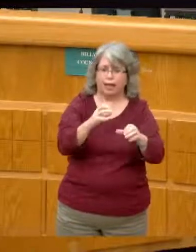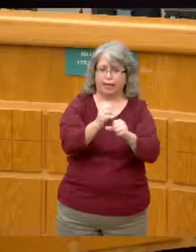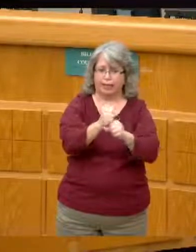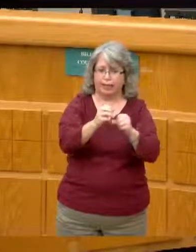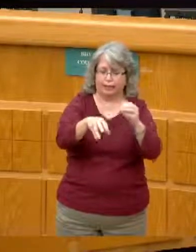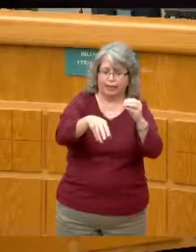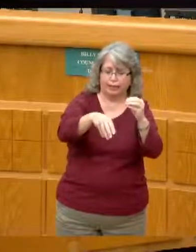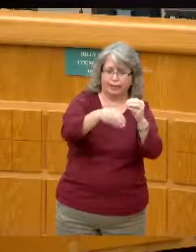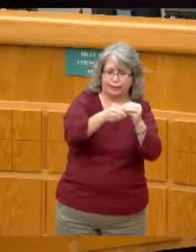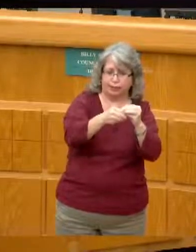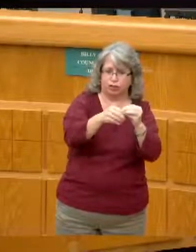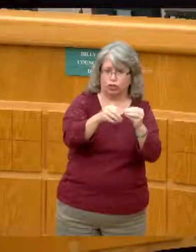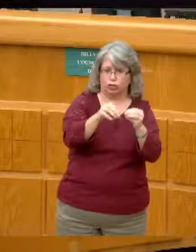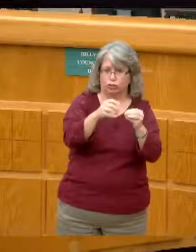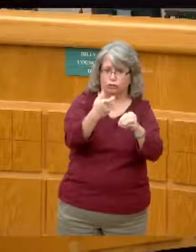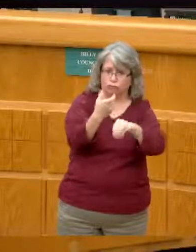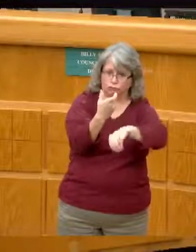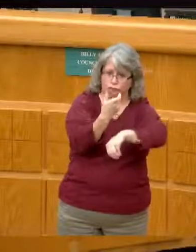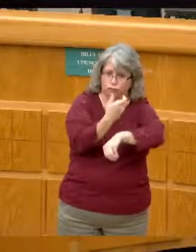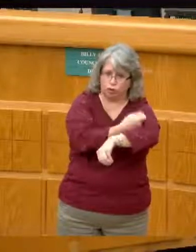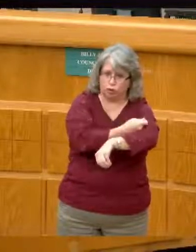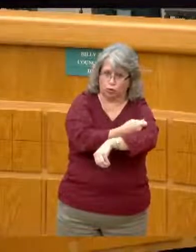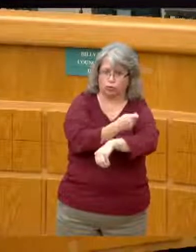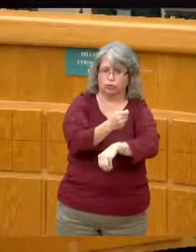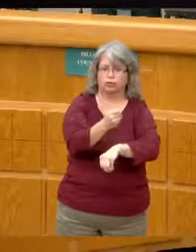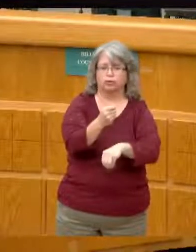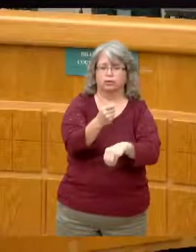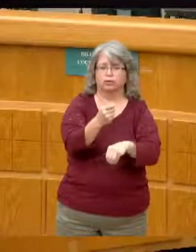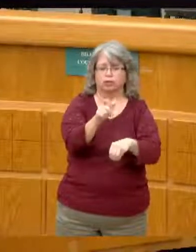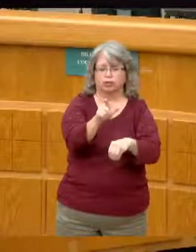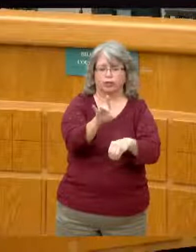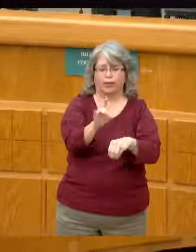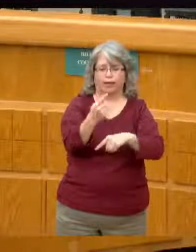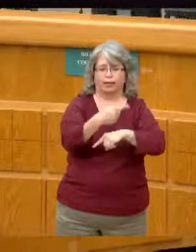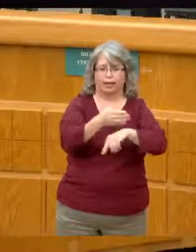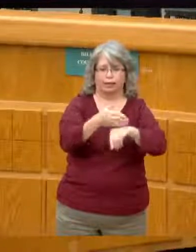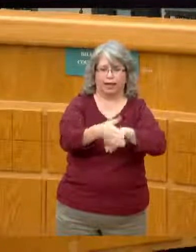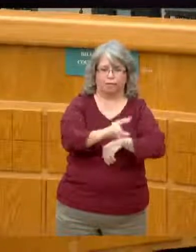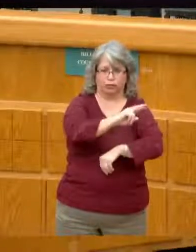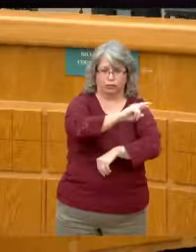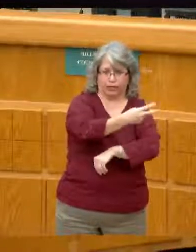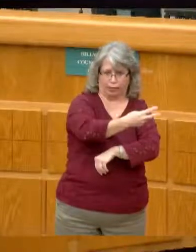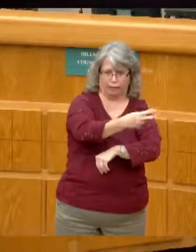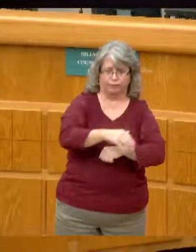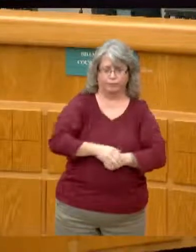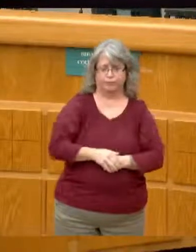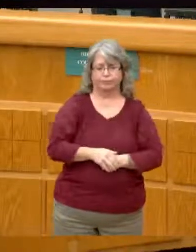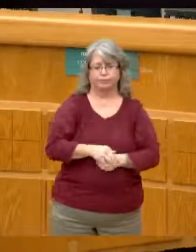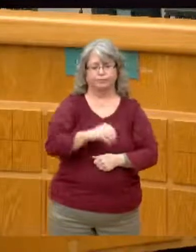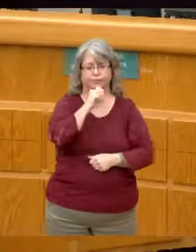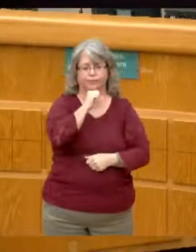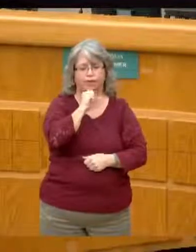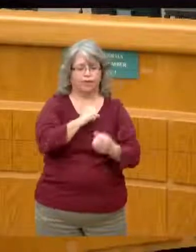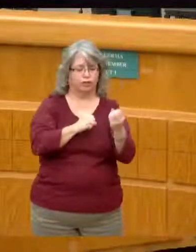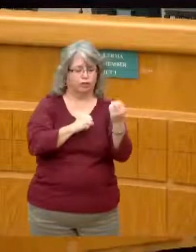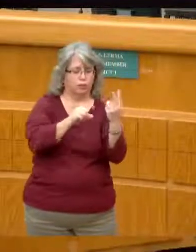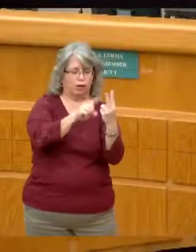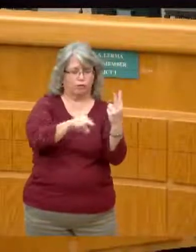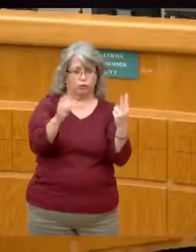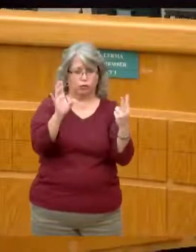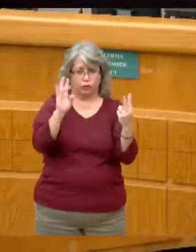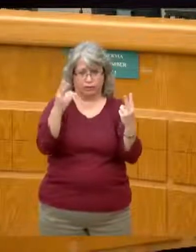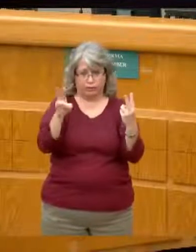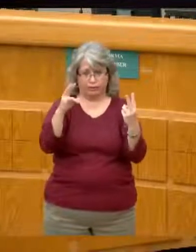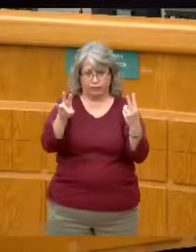dose 28 days after they finish their series, the first 2 series. Ages 12 to 17, also eligible